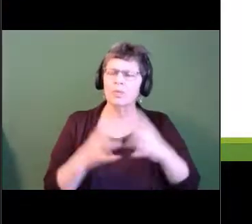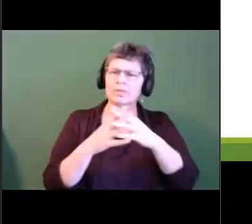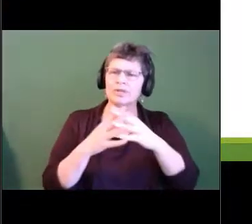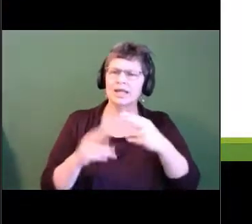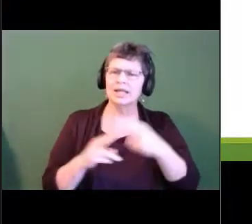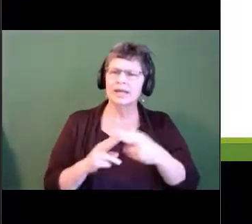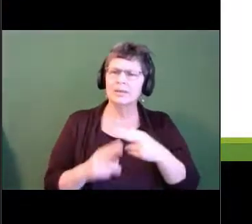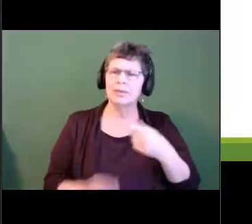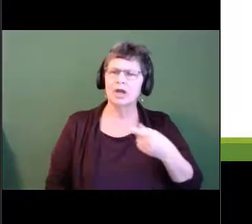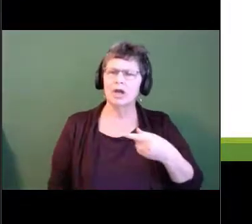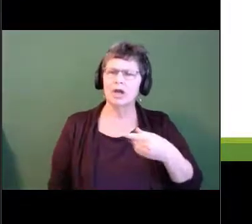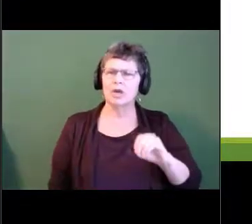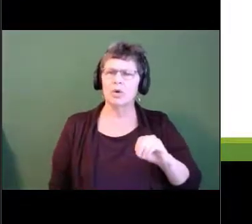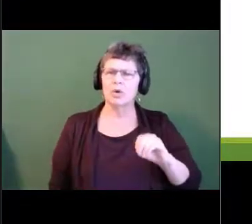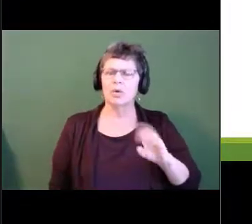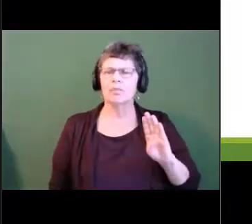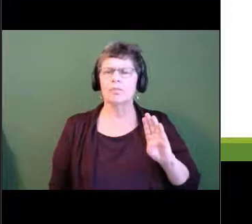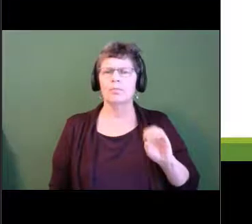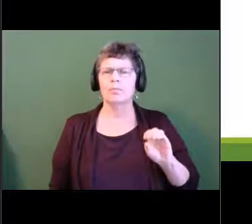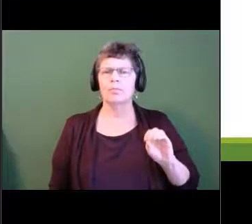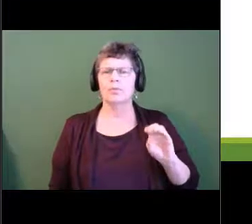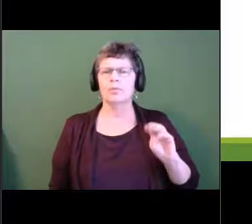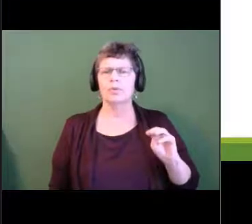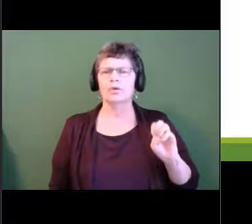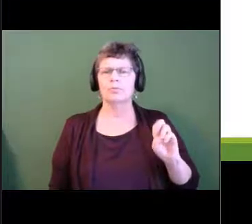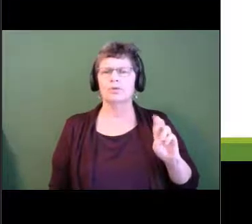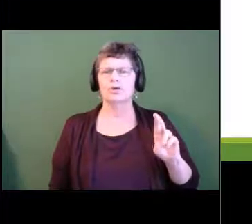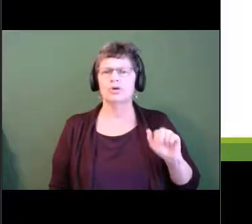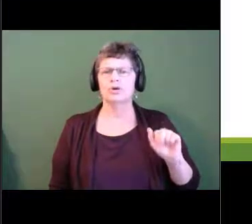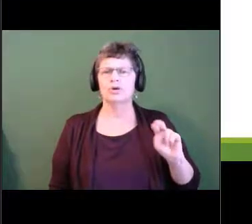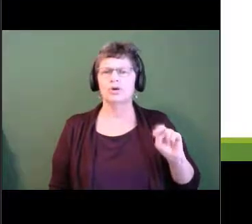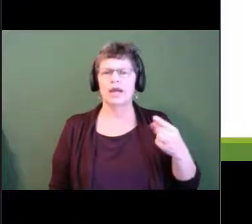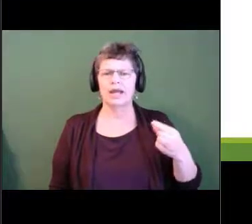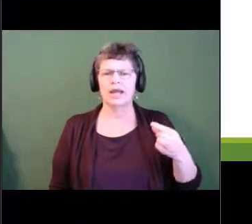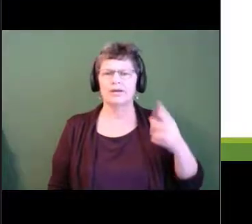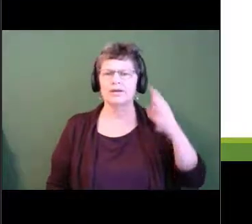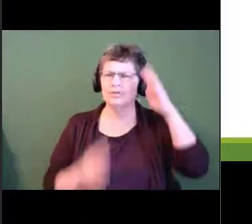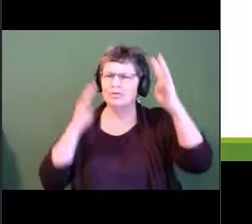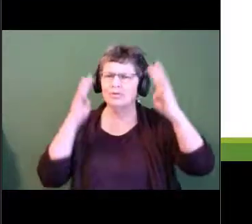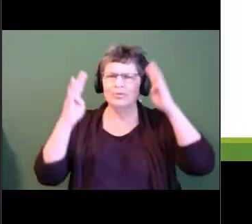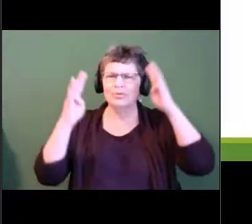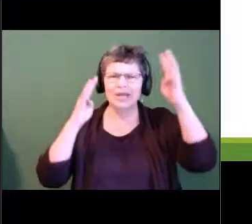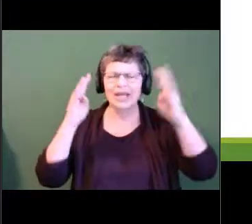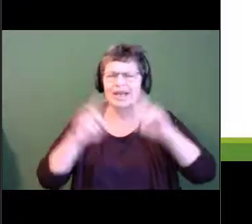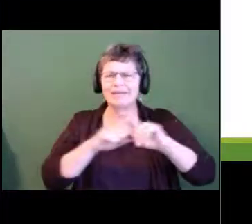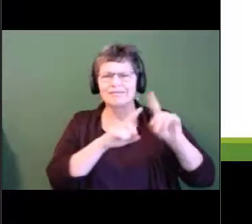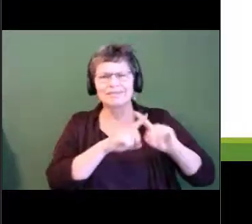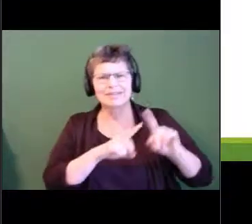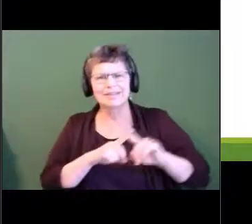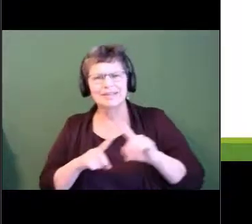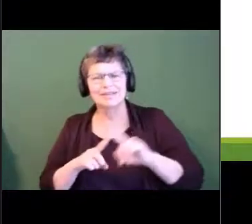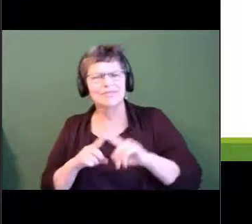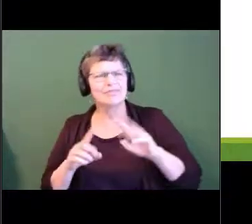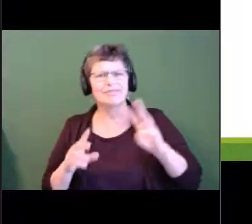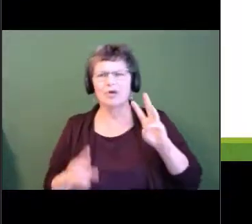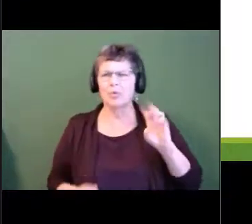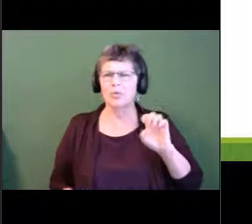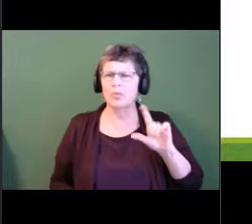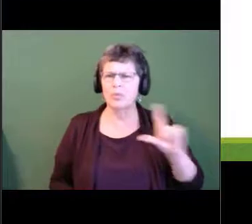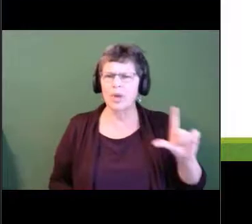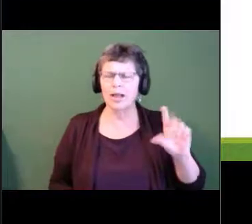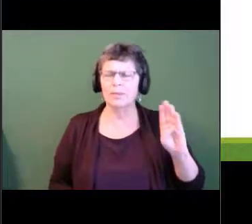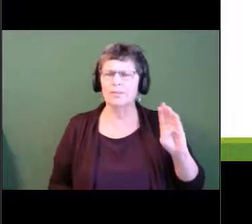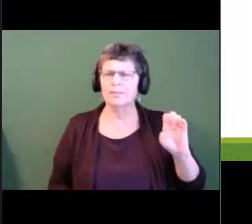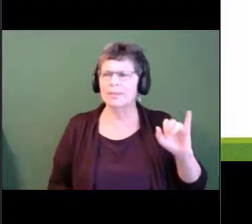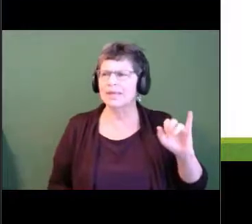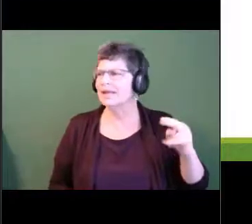but creative workshops, learning new skills workshops, also well-being workshops, and sort of a